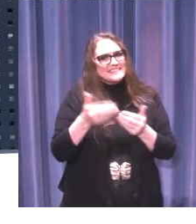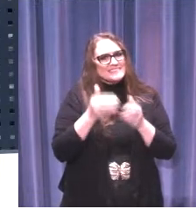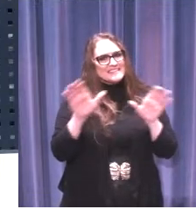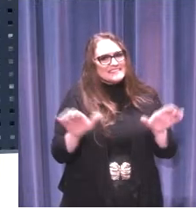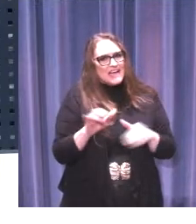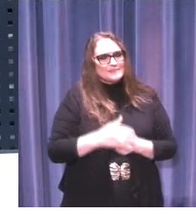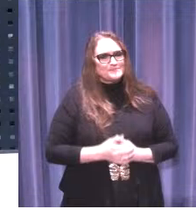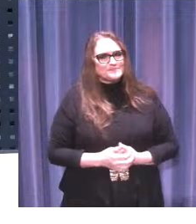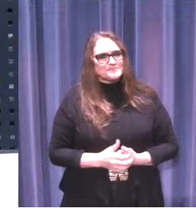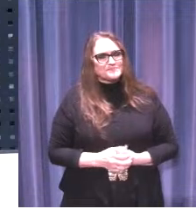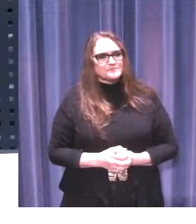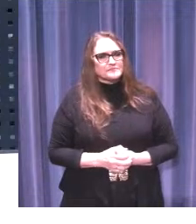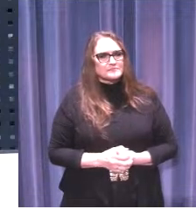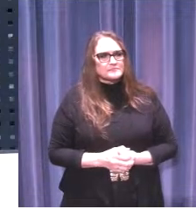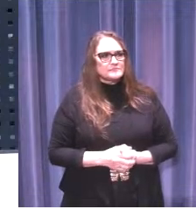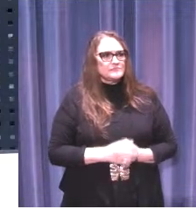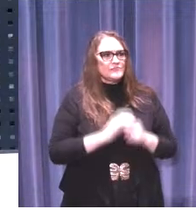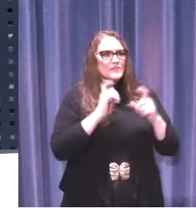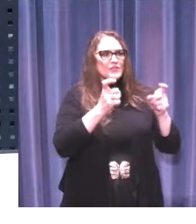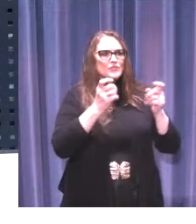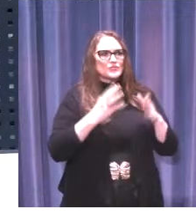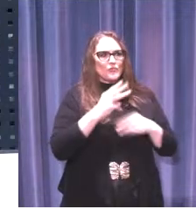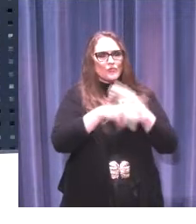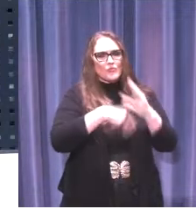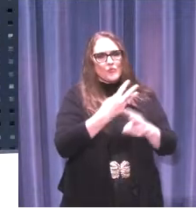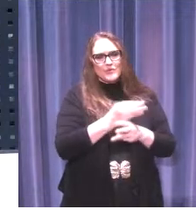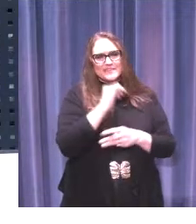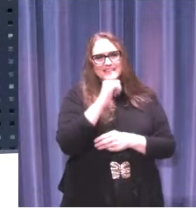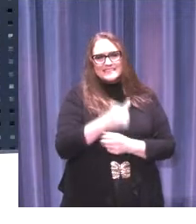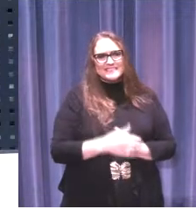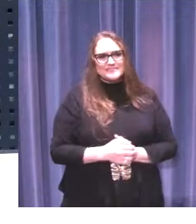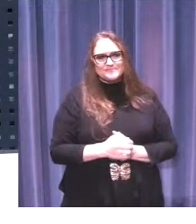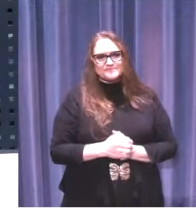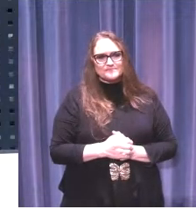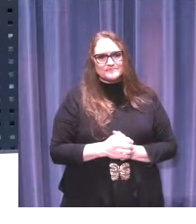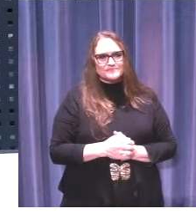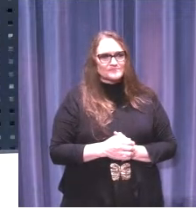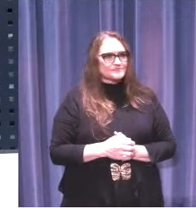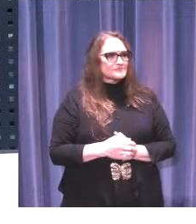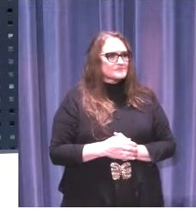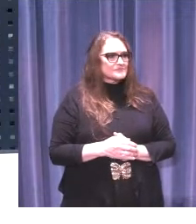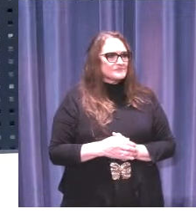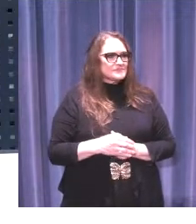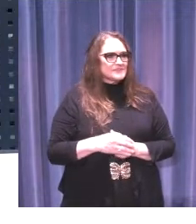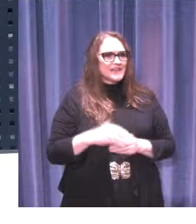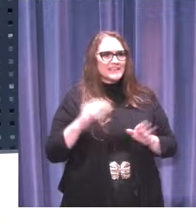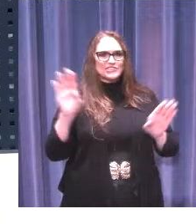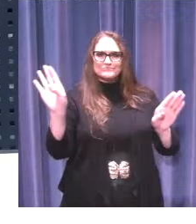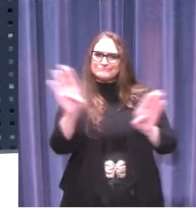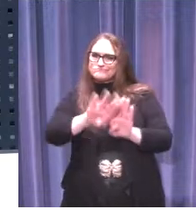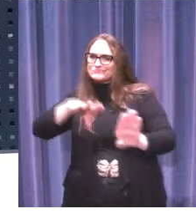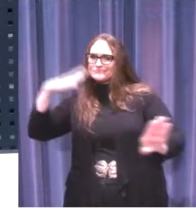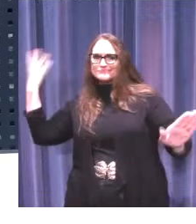done. The donor world doesn't open the windows to you